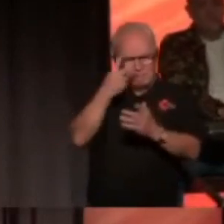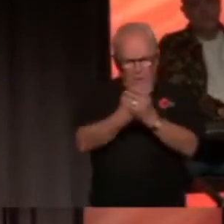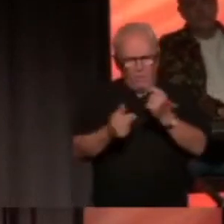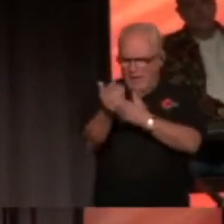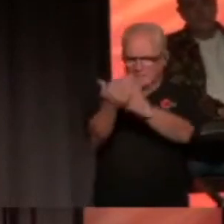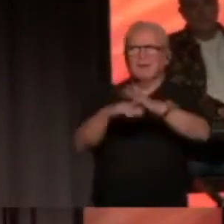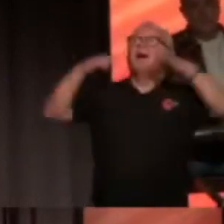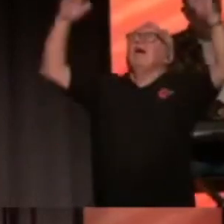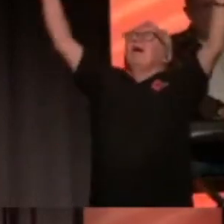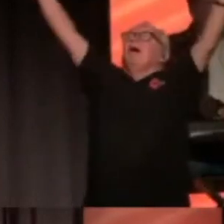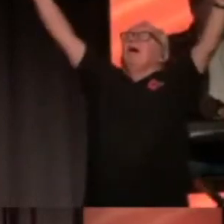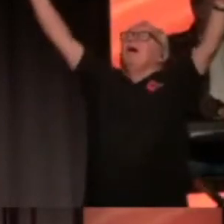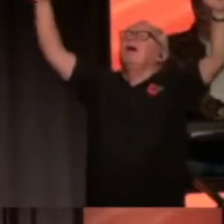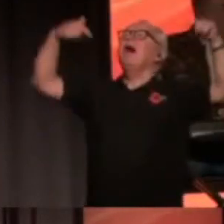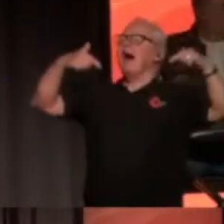we'll see it and we'll pray for you.